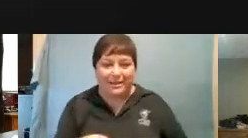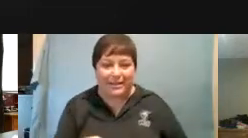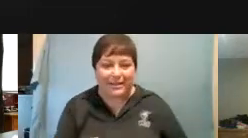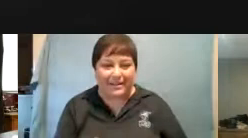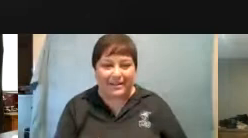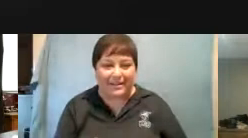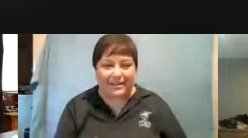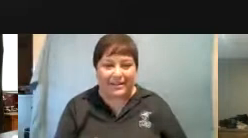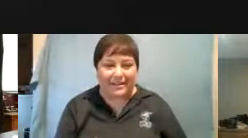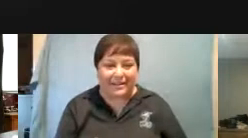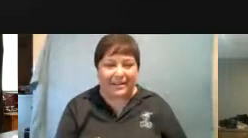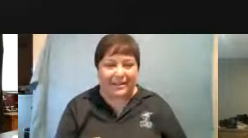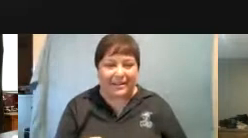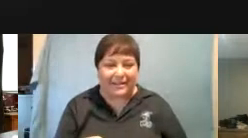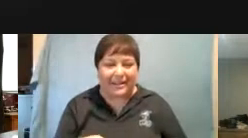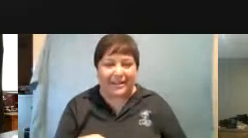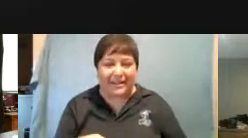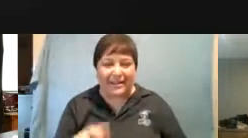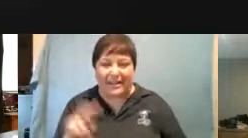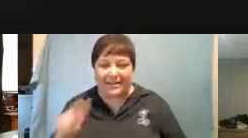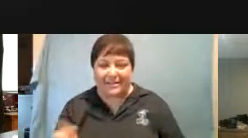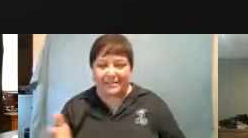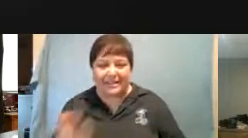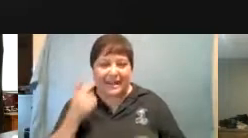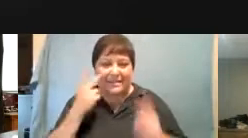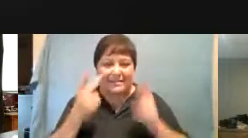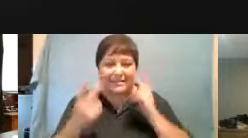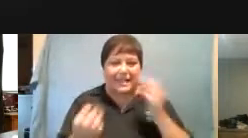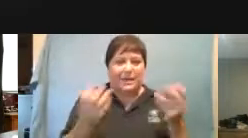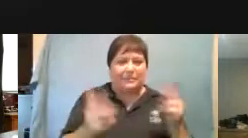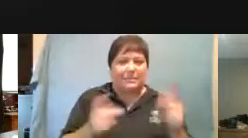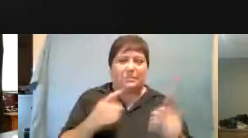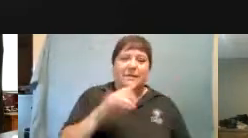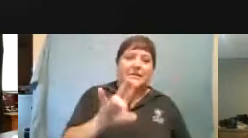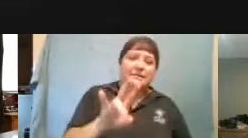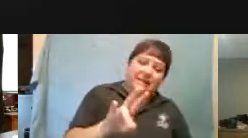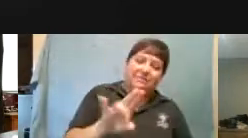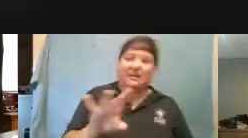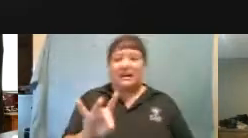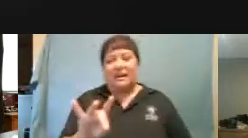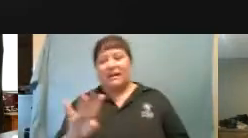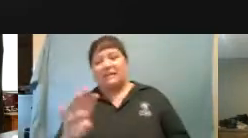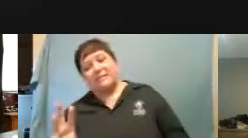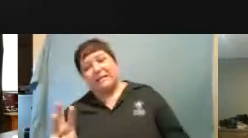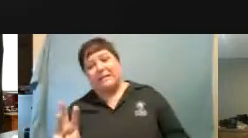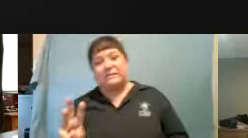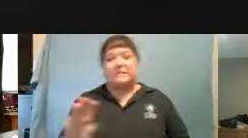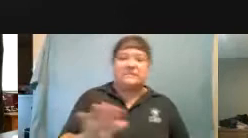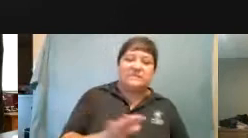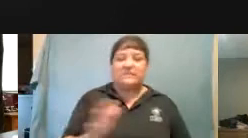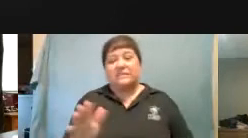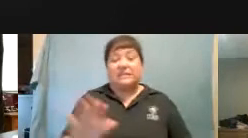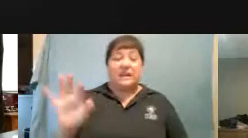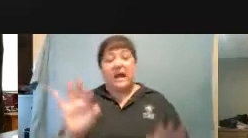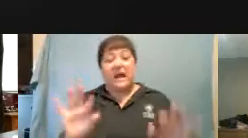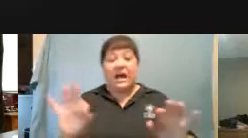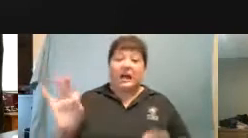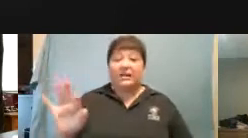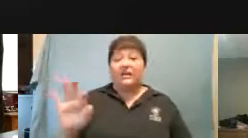being here. Okay, so I'm seeing a lot of sevens, eights, sixes, see a nine, see